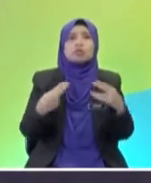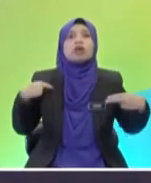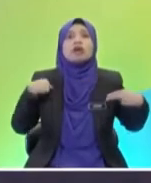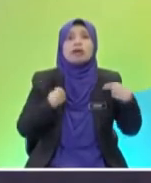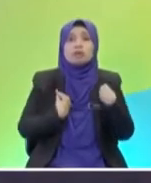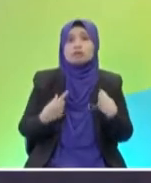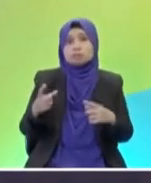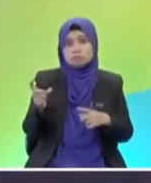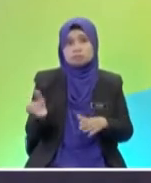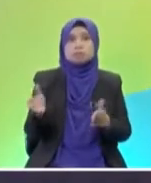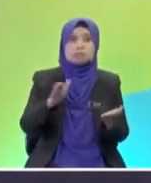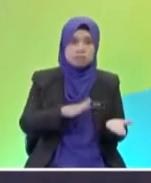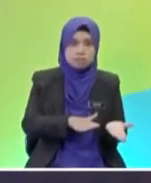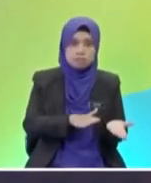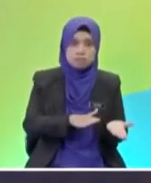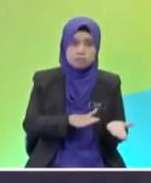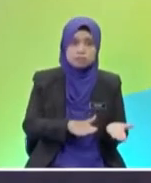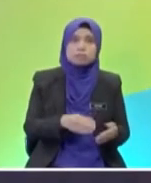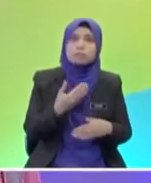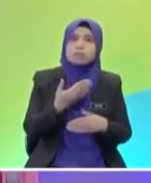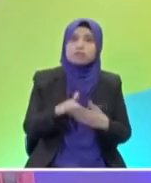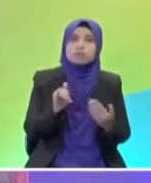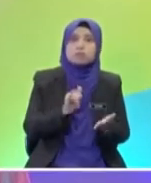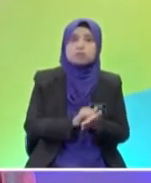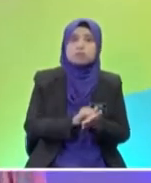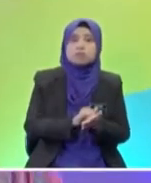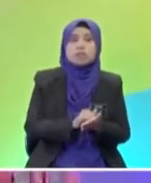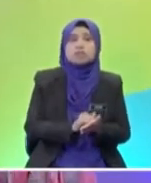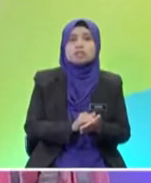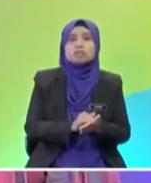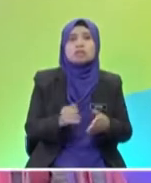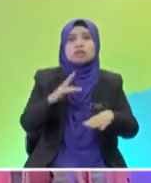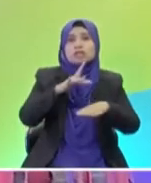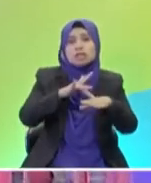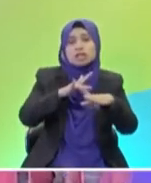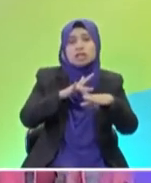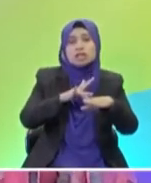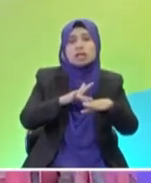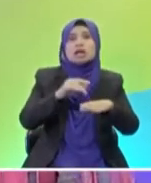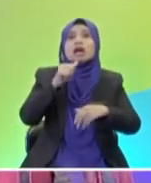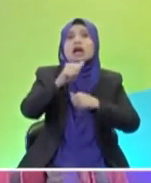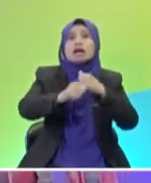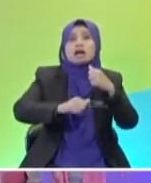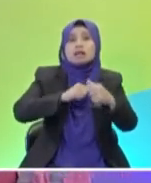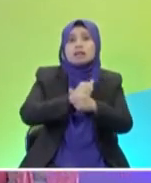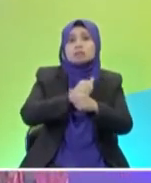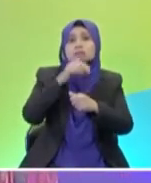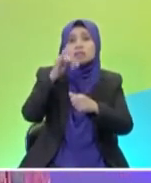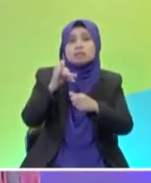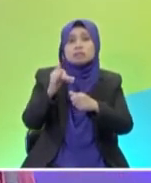this later. Okay. Okay, and we go to next is natural disasters. Okay, in natural disasters such as